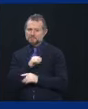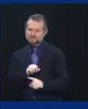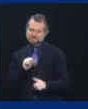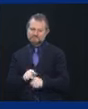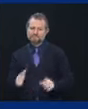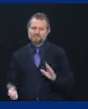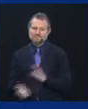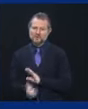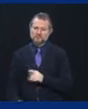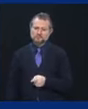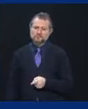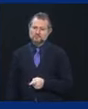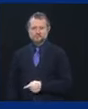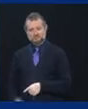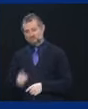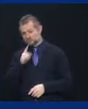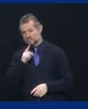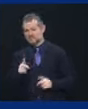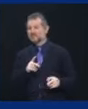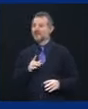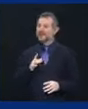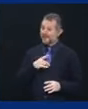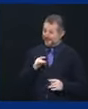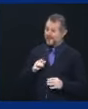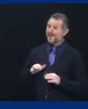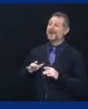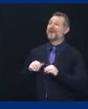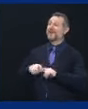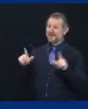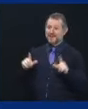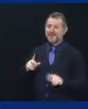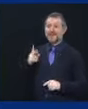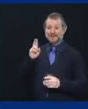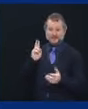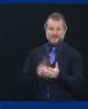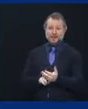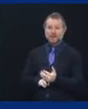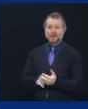And people did sign up to the fraud,